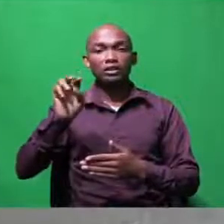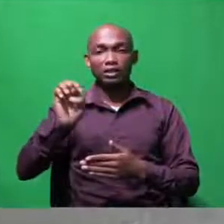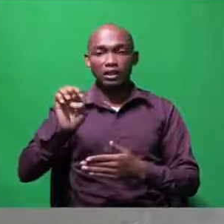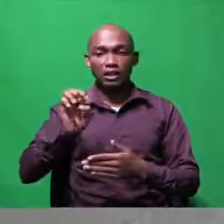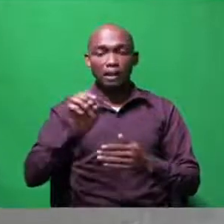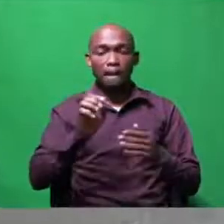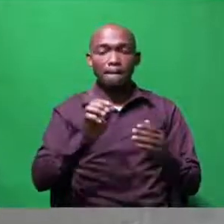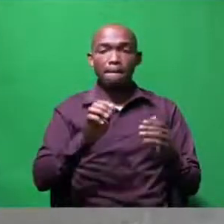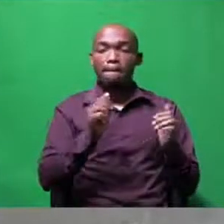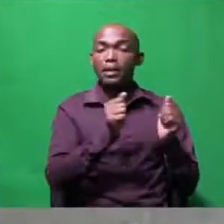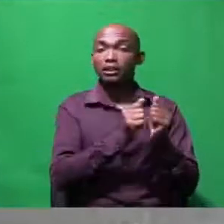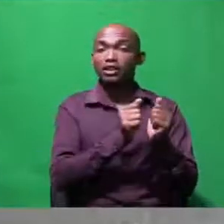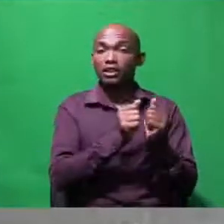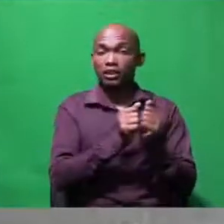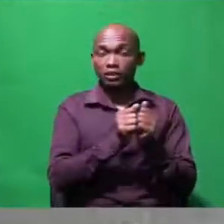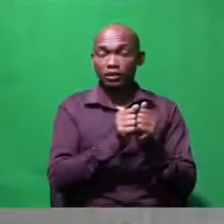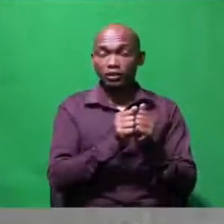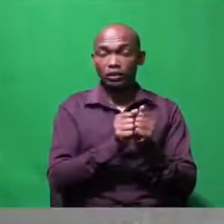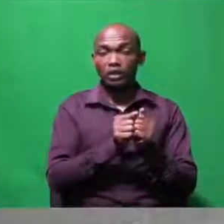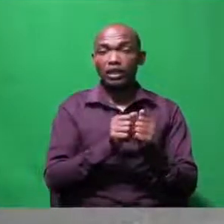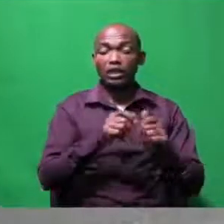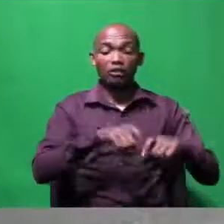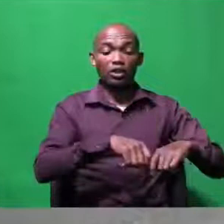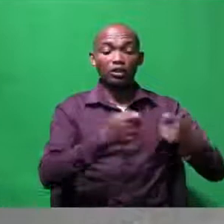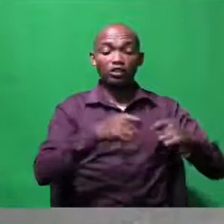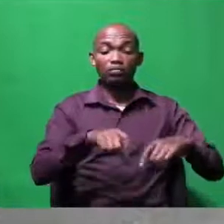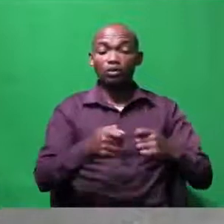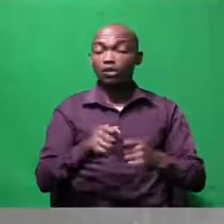material, and a bracket we call is magma.